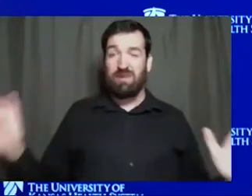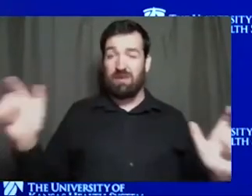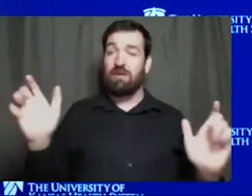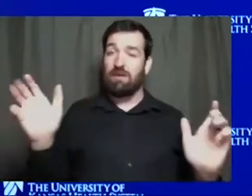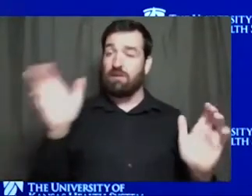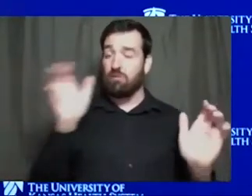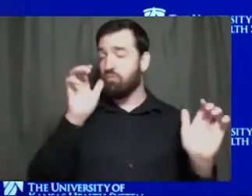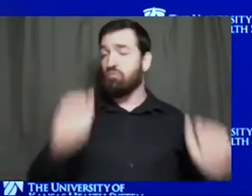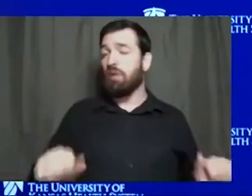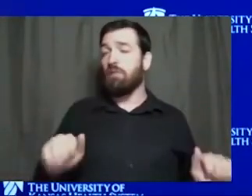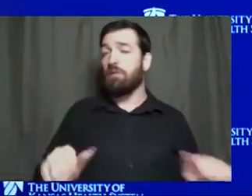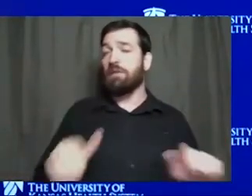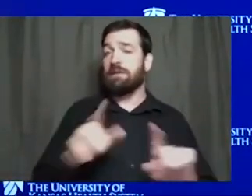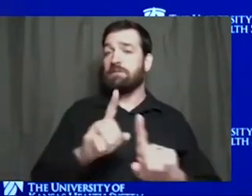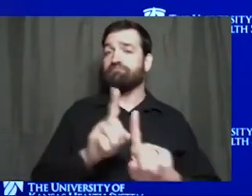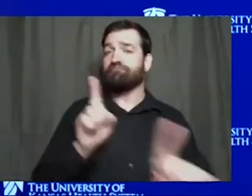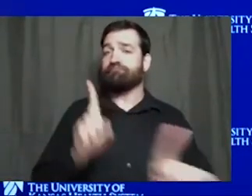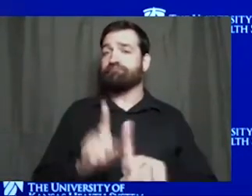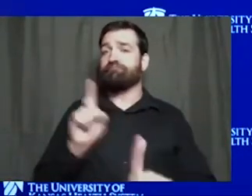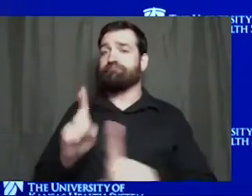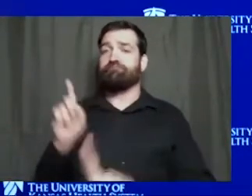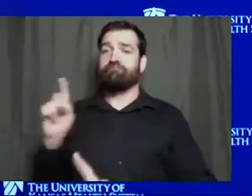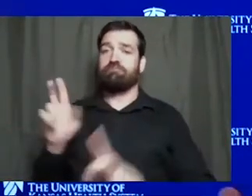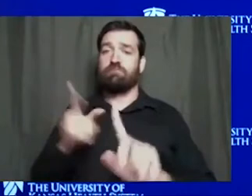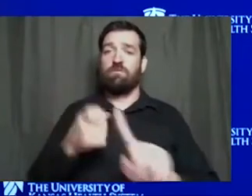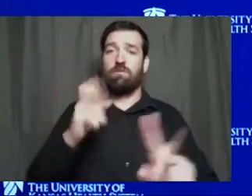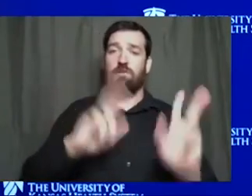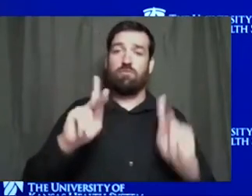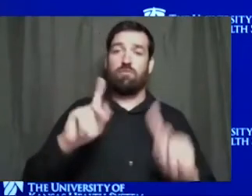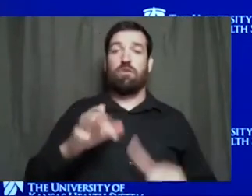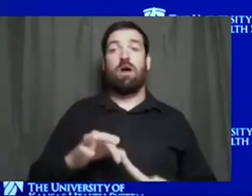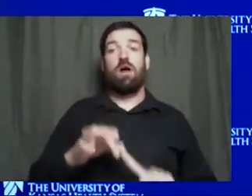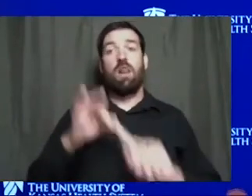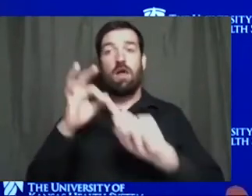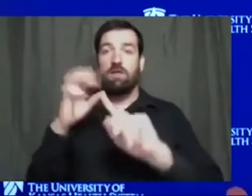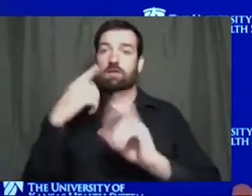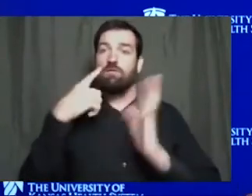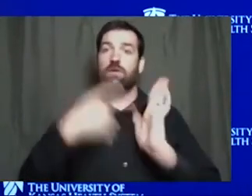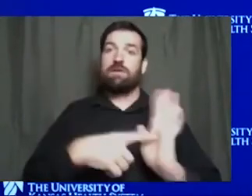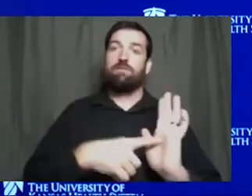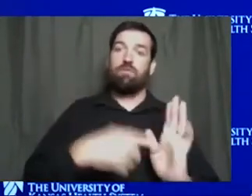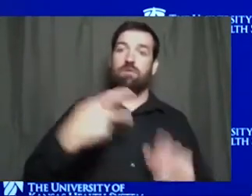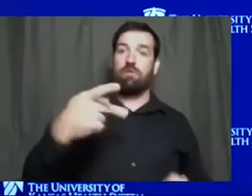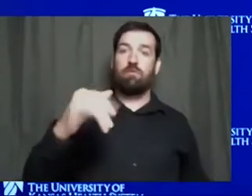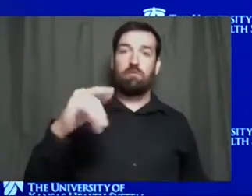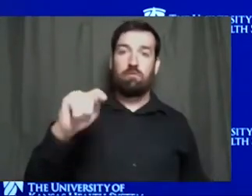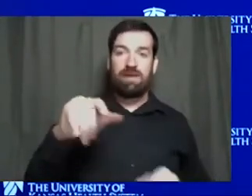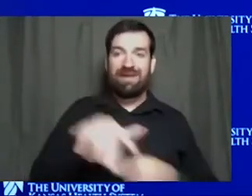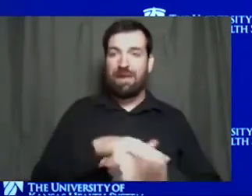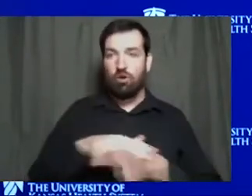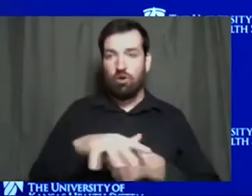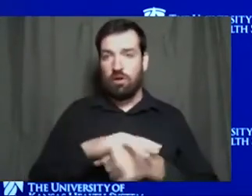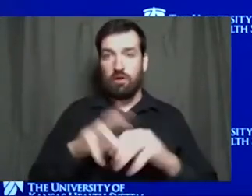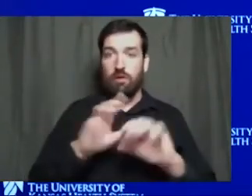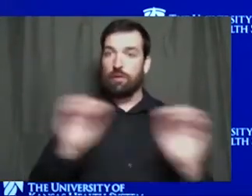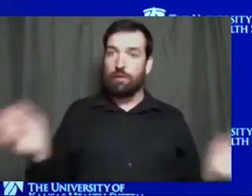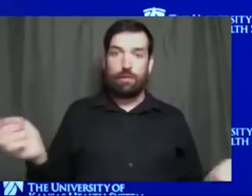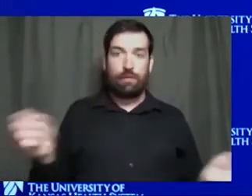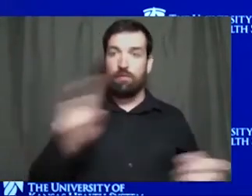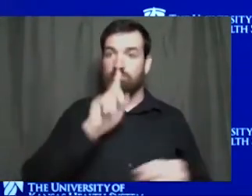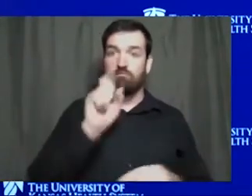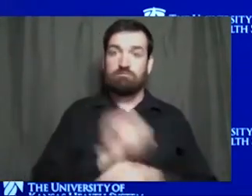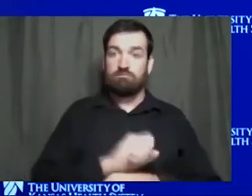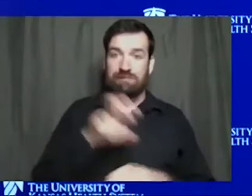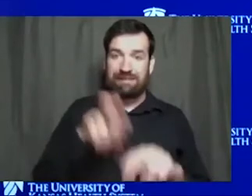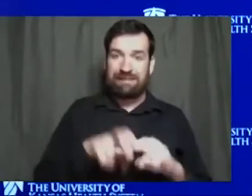other people, unless there is, for instance, like a pit area where there's no specific seats, but you are all crammed together. I